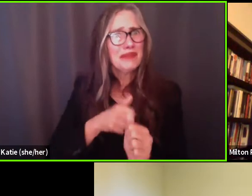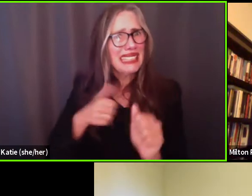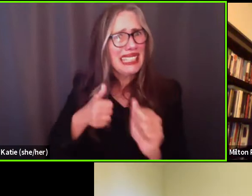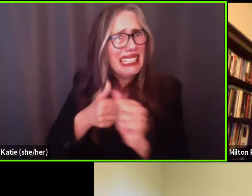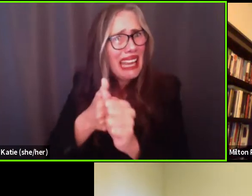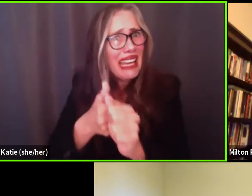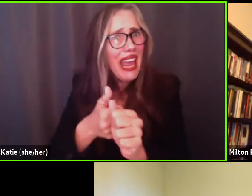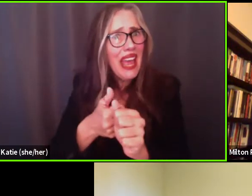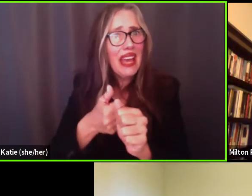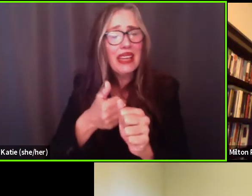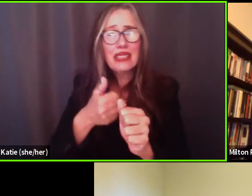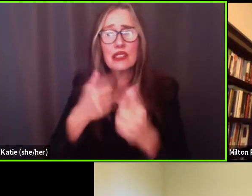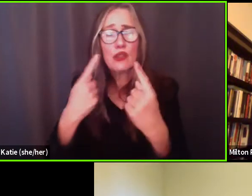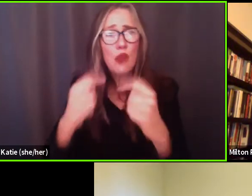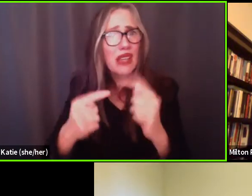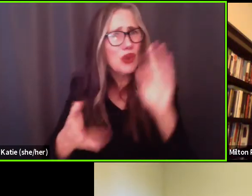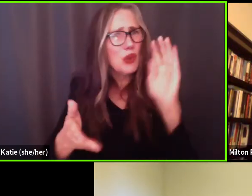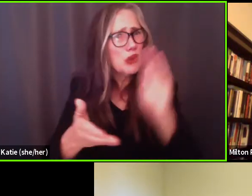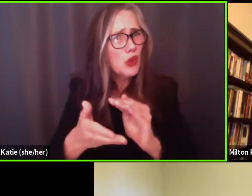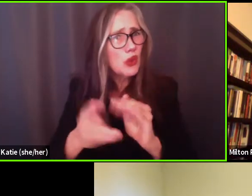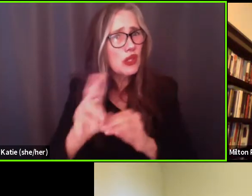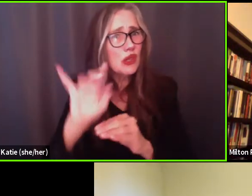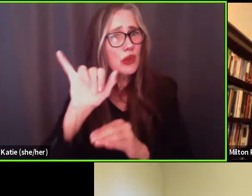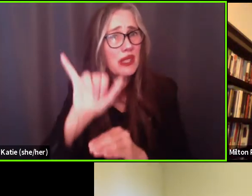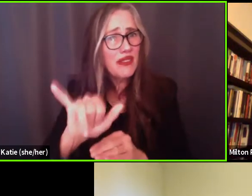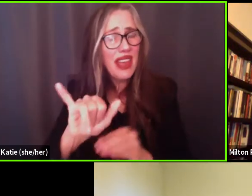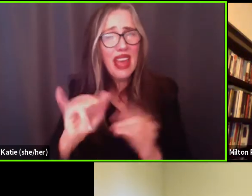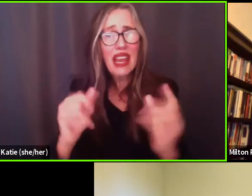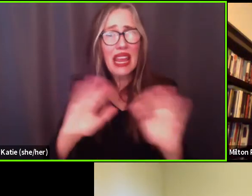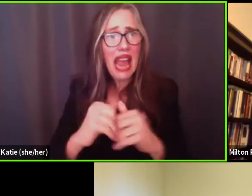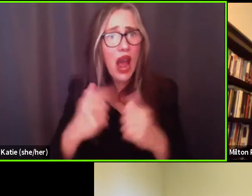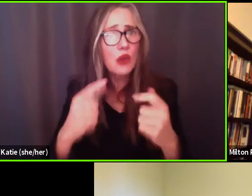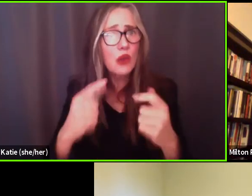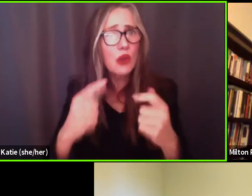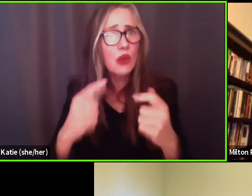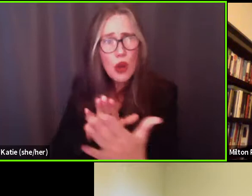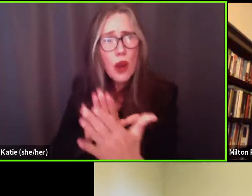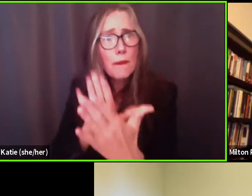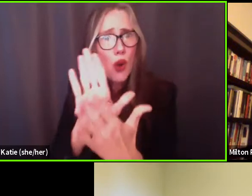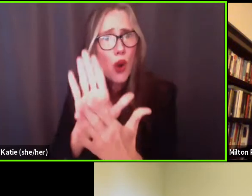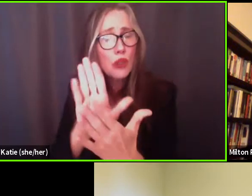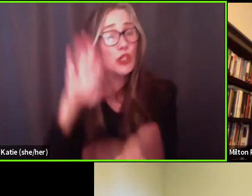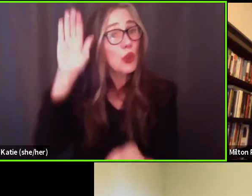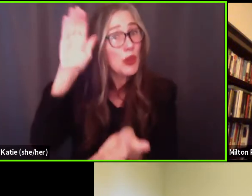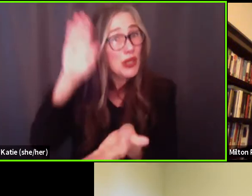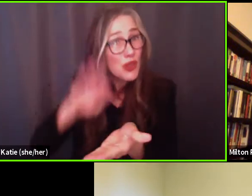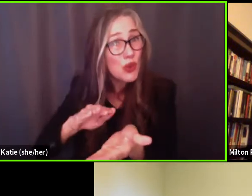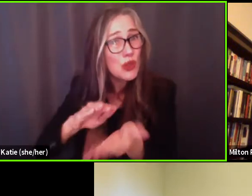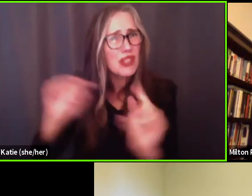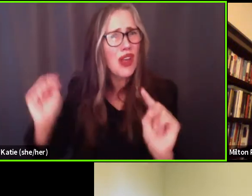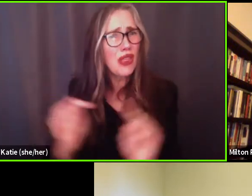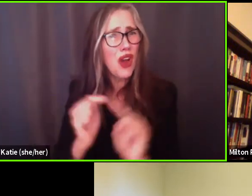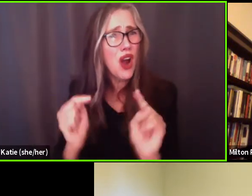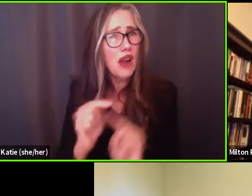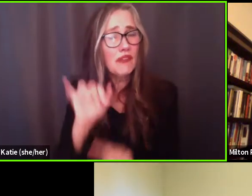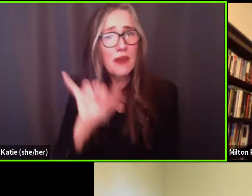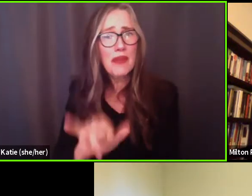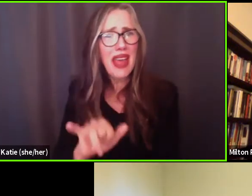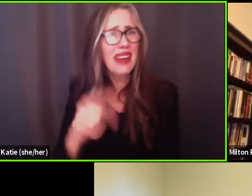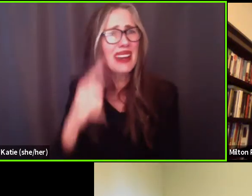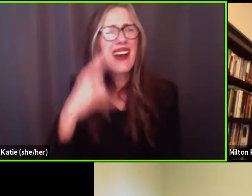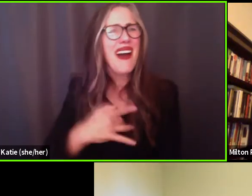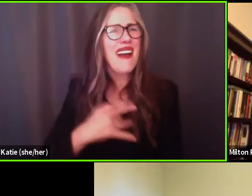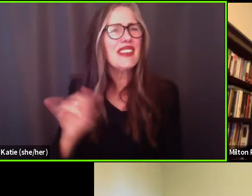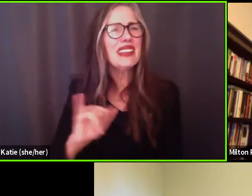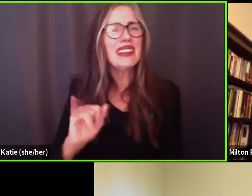yeah that's that's a great question and um you know at some level it's a it's a it's not quite clear what the gap is so we there are